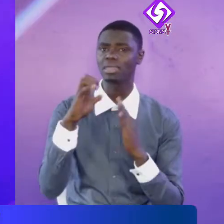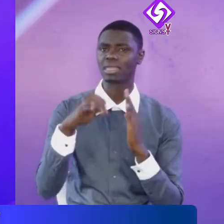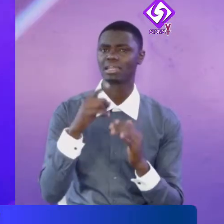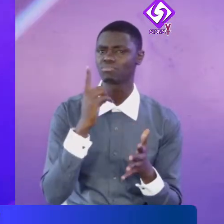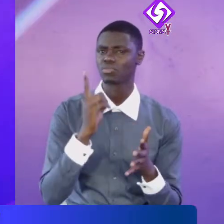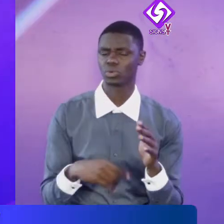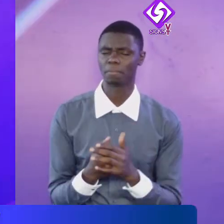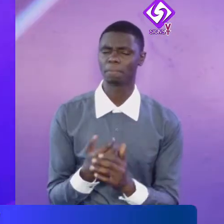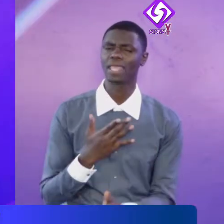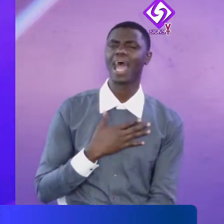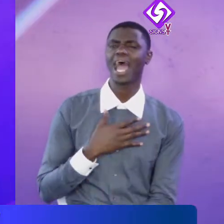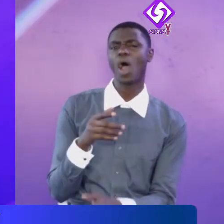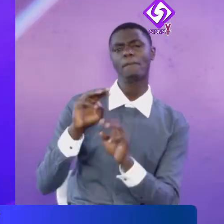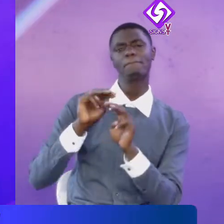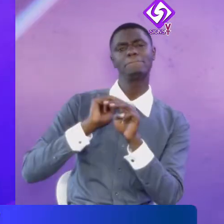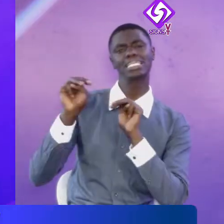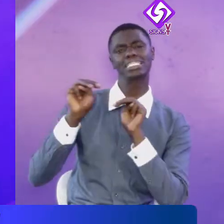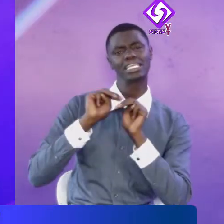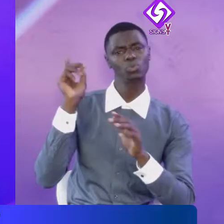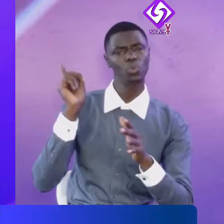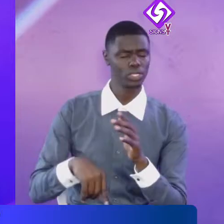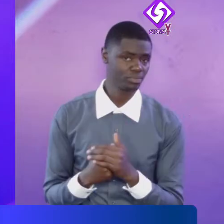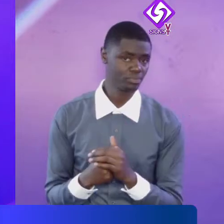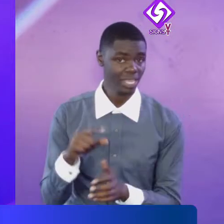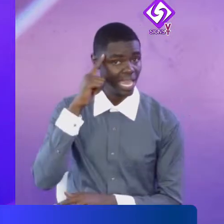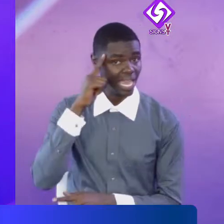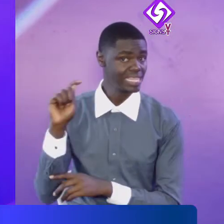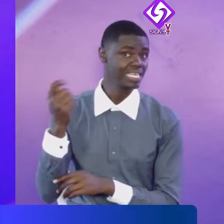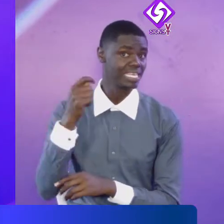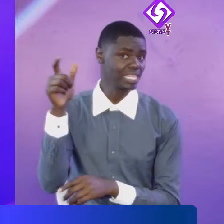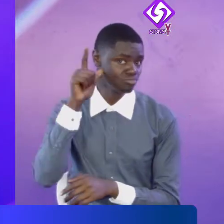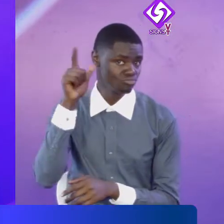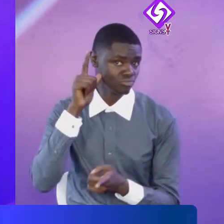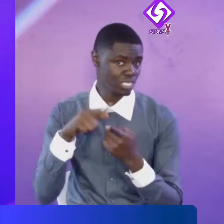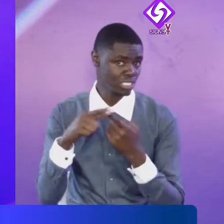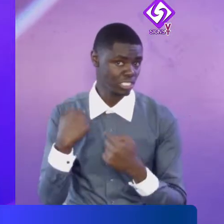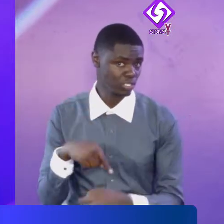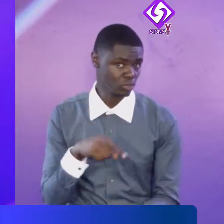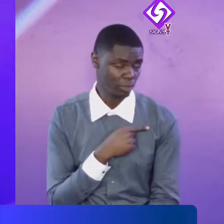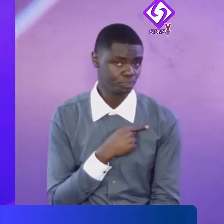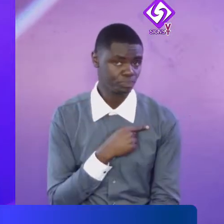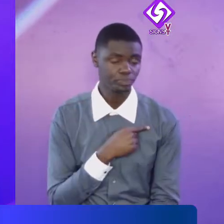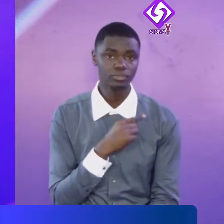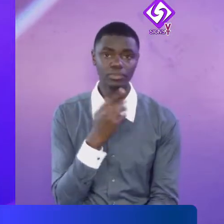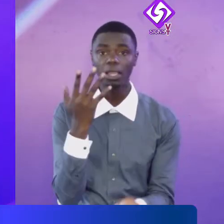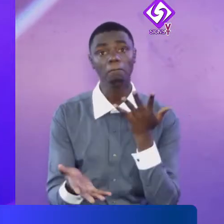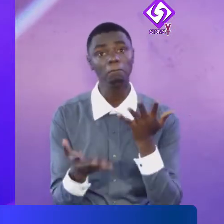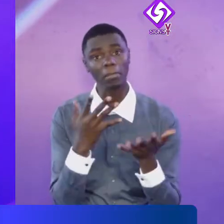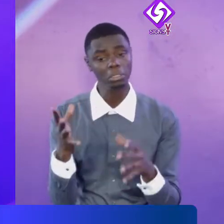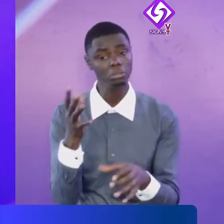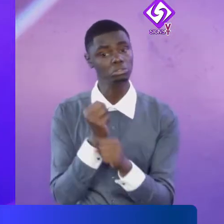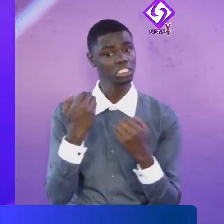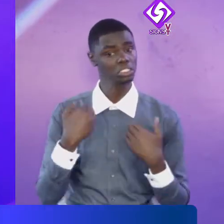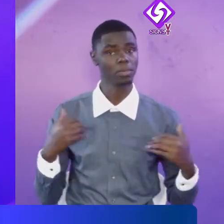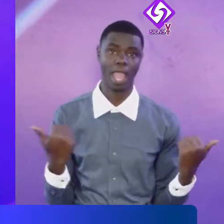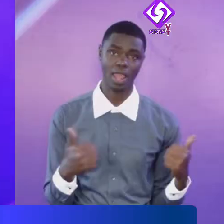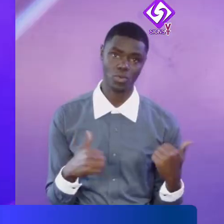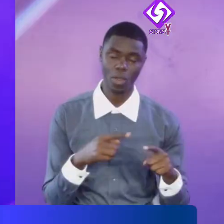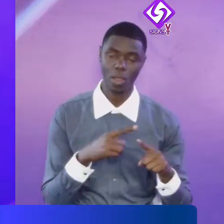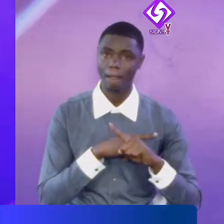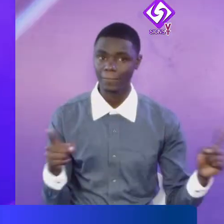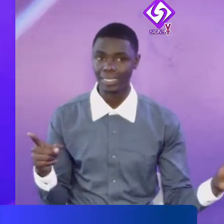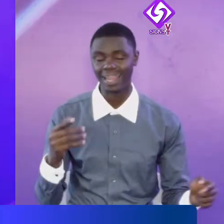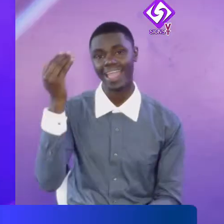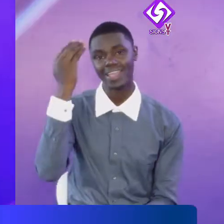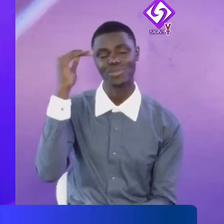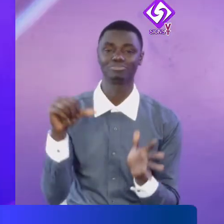key message, Alan? And I think Kenyans listening to me, maybe you don't trust me, but at least I know the